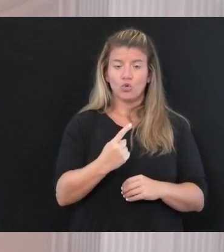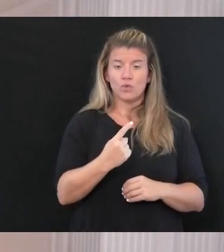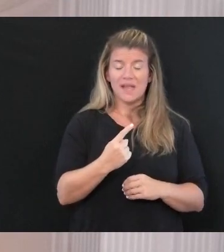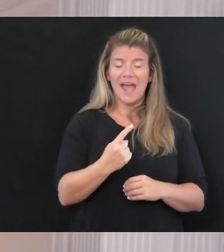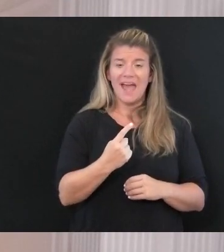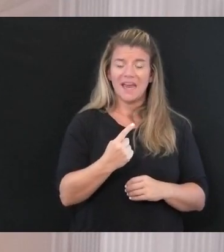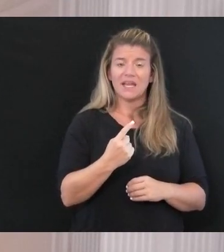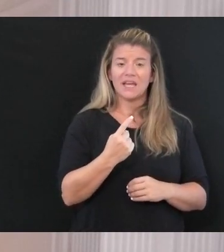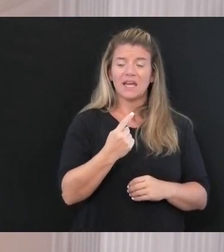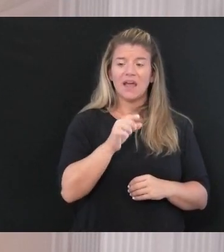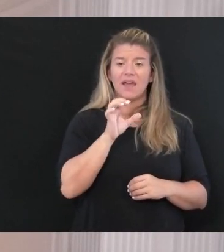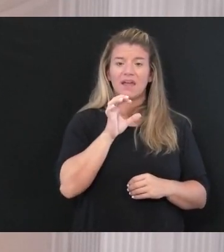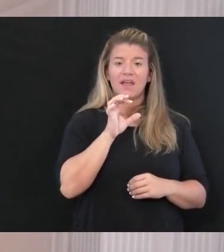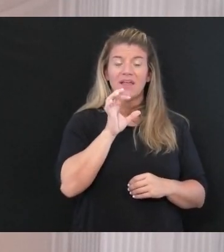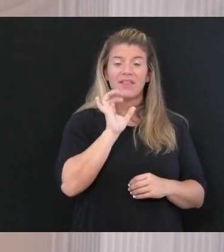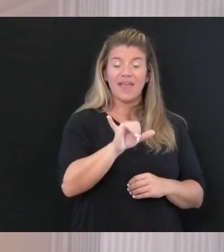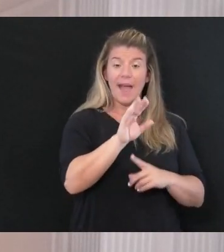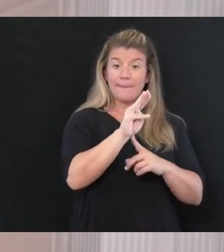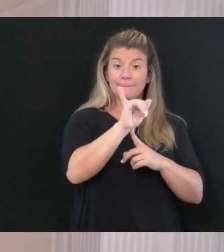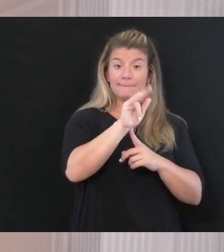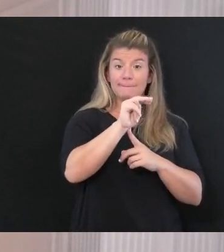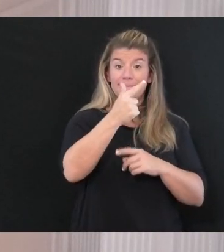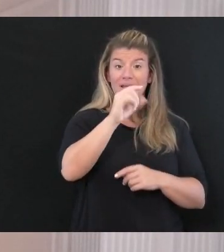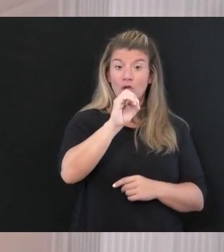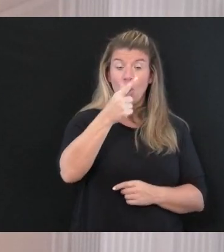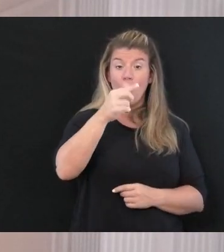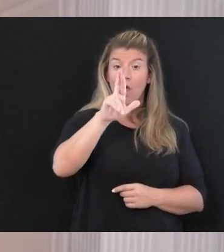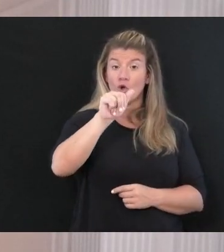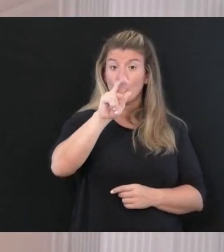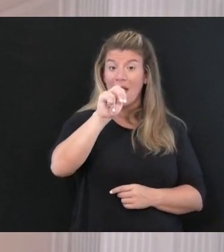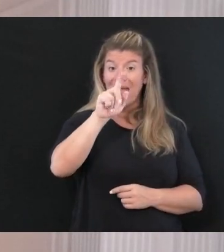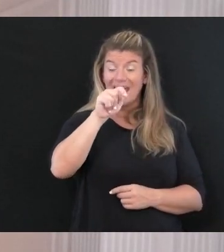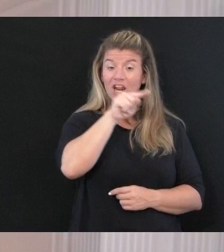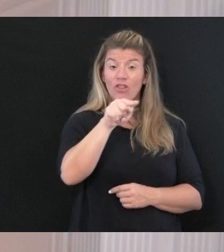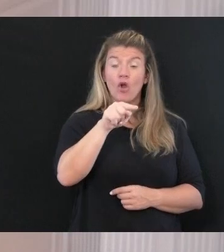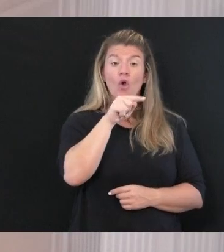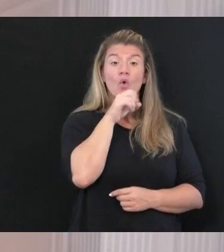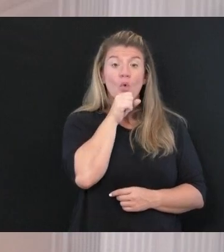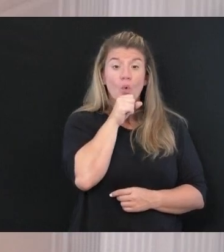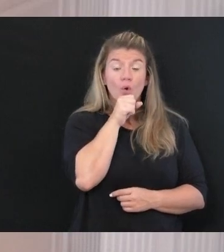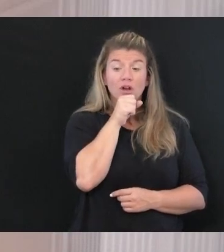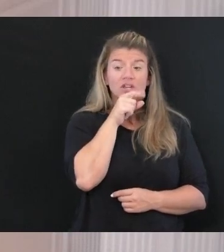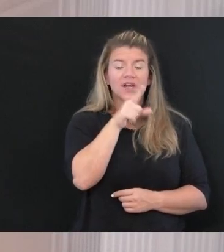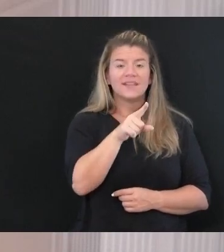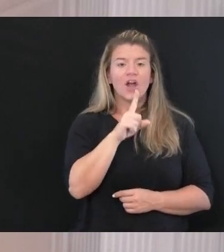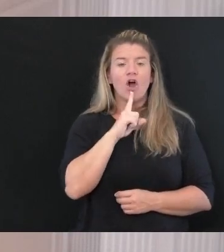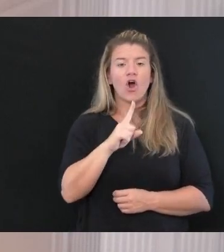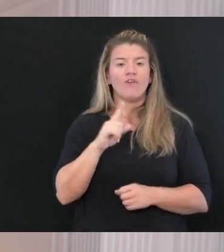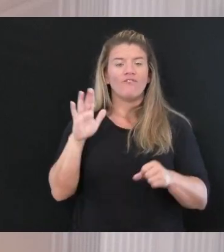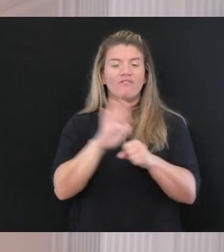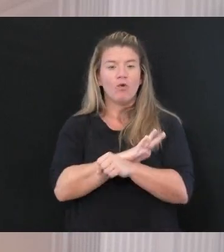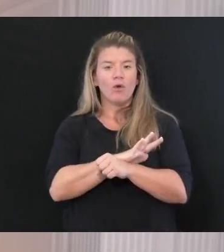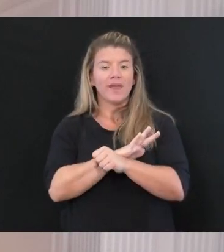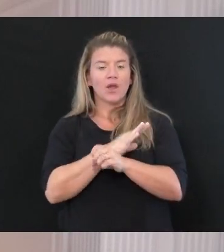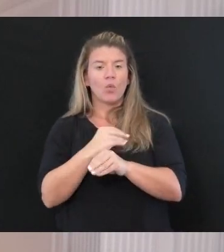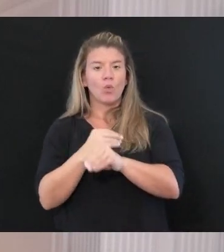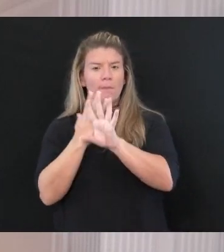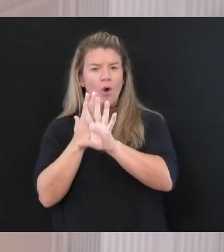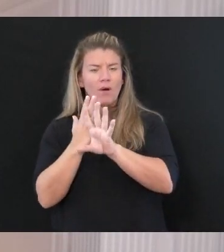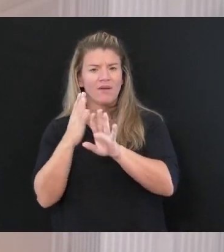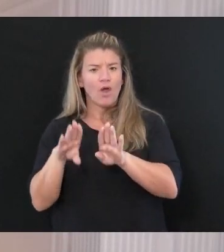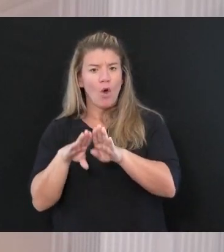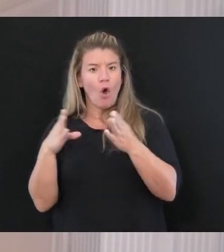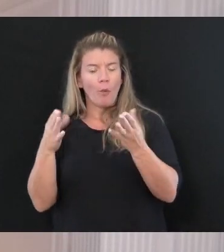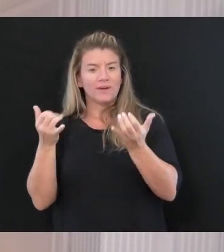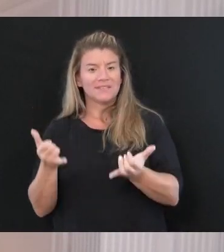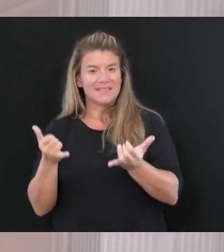that Mingo and Grant, which are orange, would be fully remote if they opened today. And they would